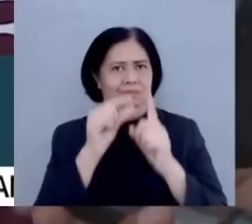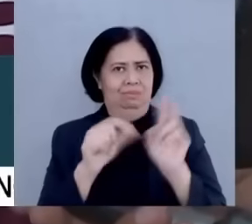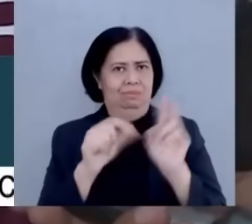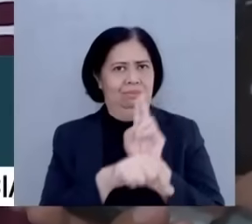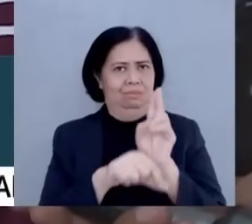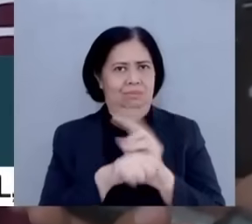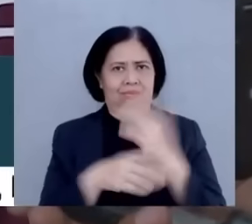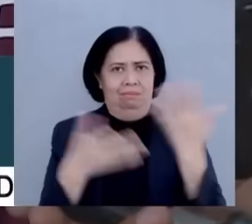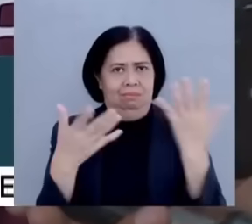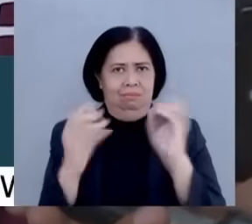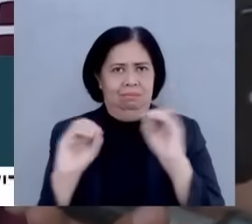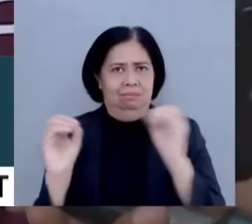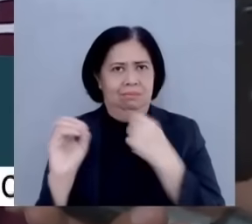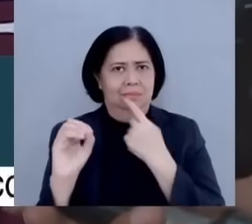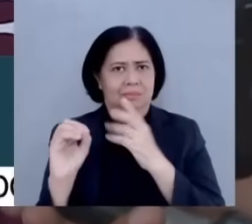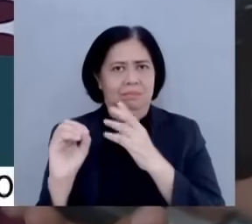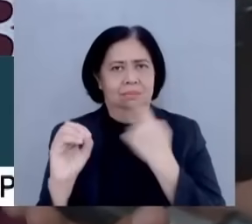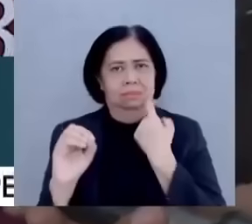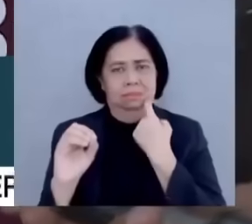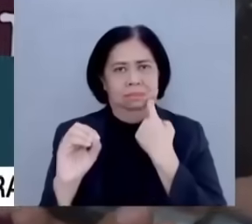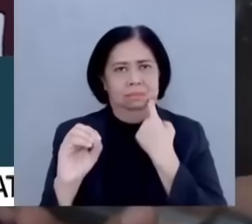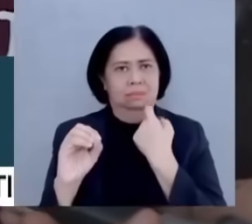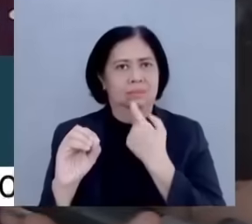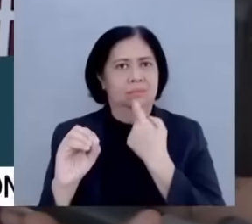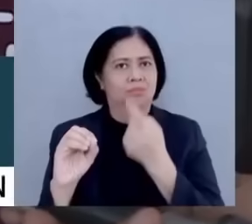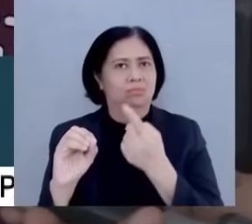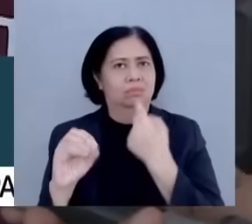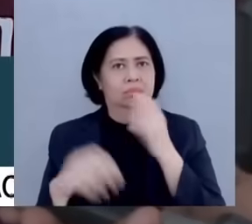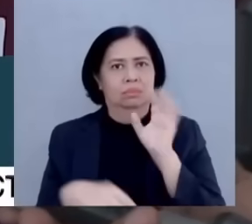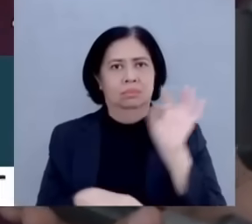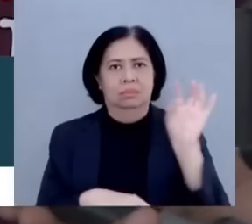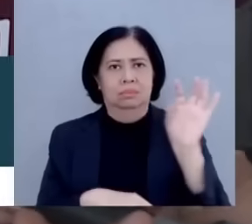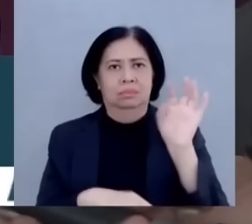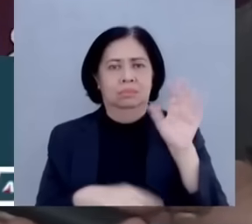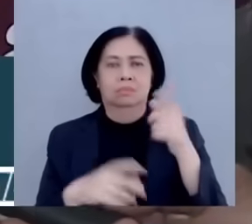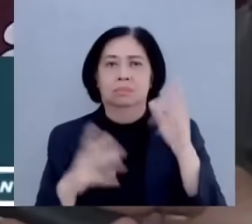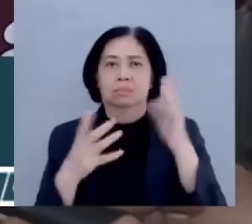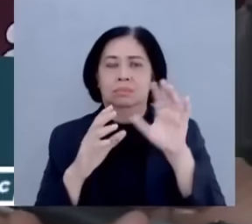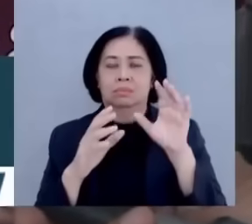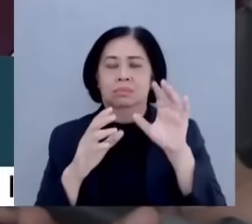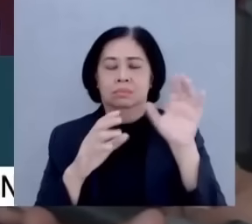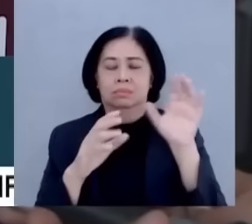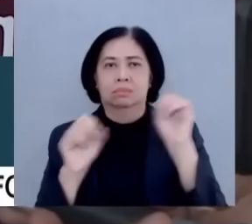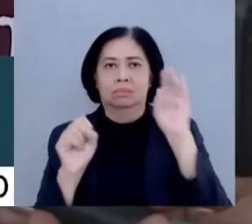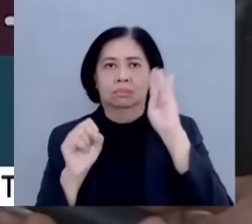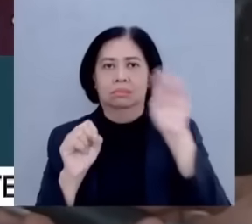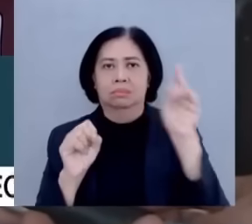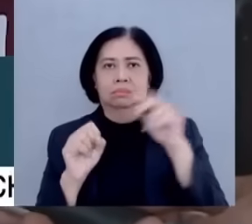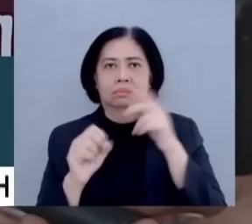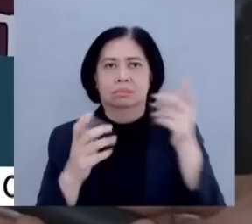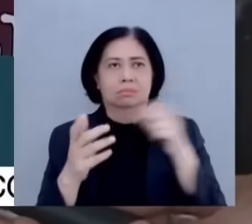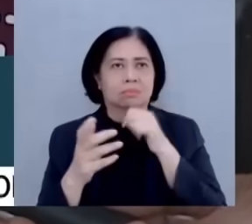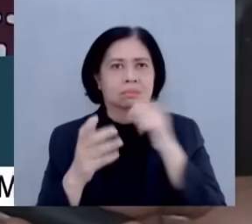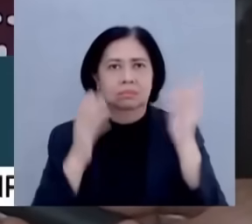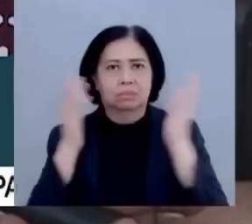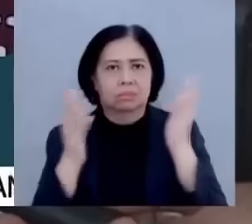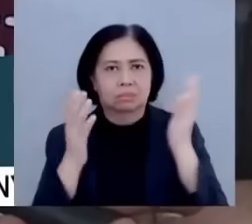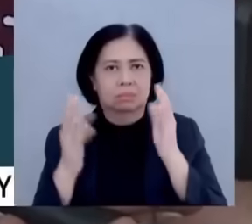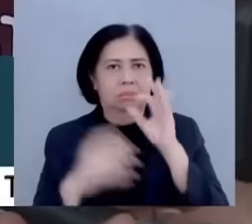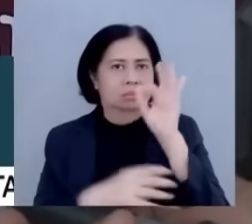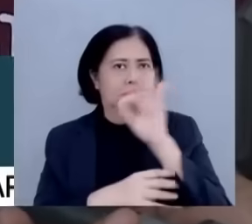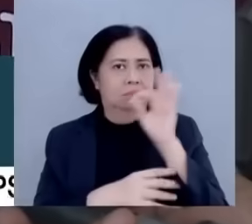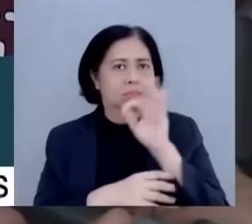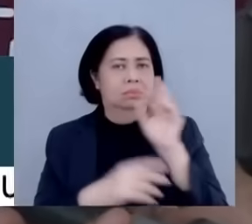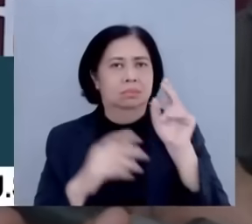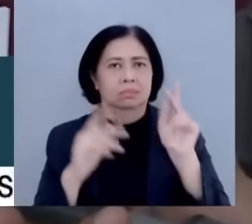my recent consternation against the Marcos administration's failure to serve the Filipinos